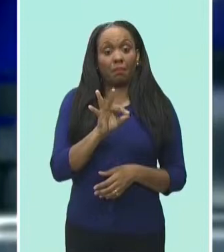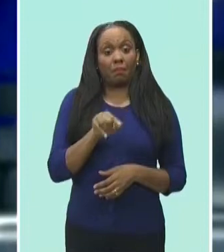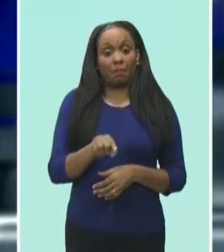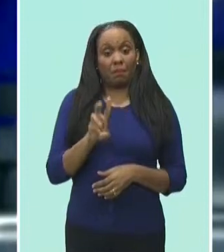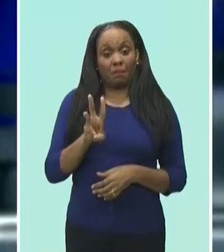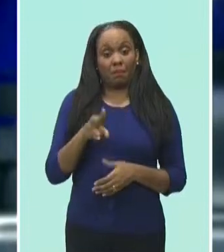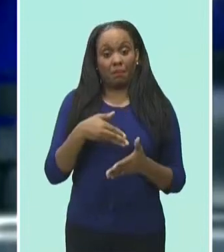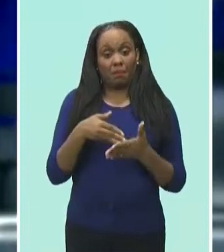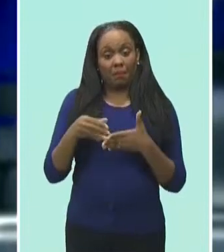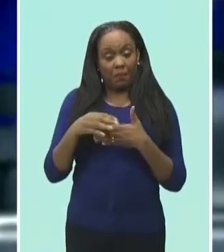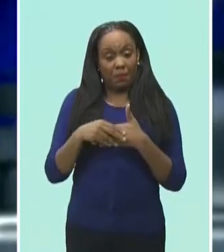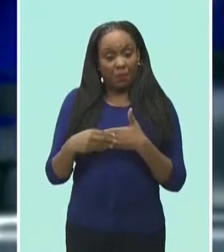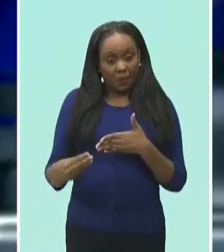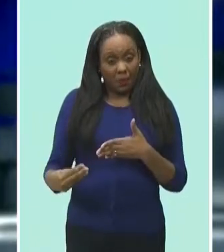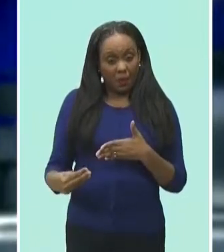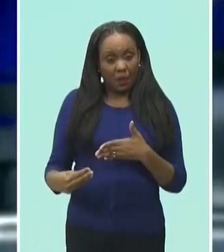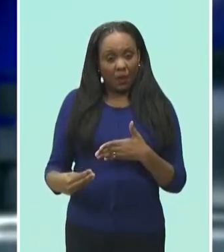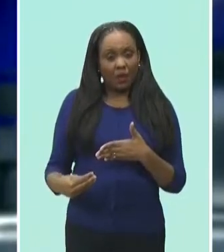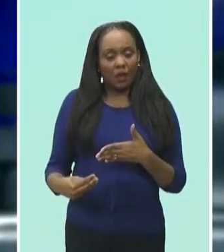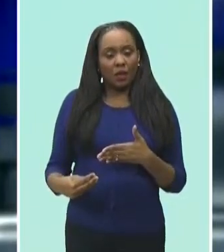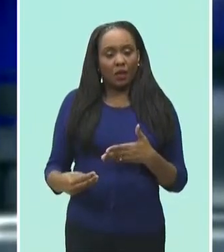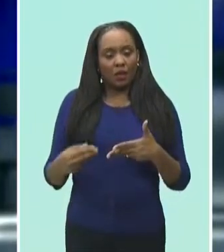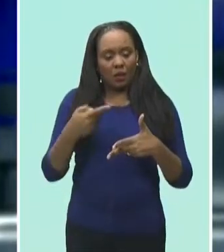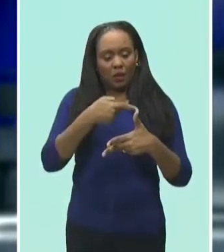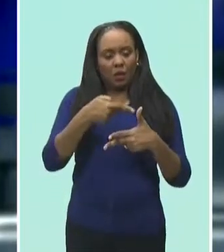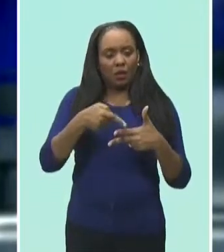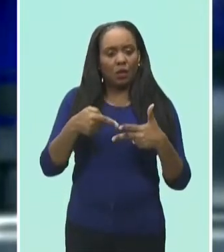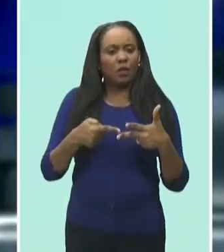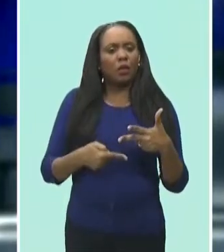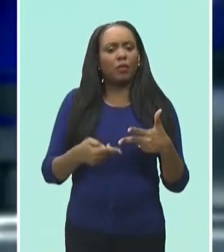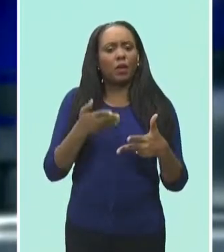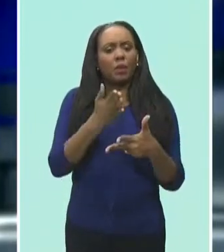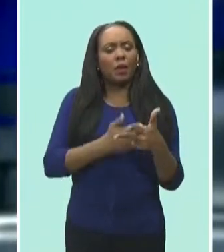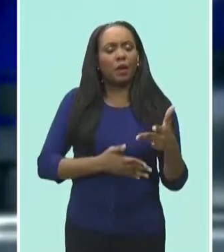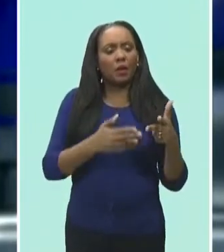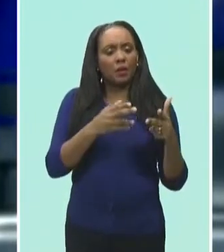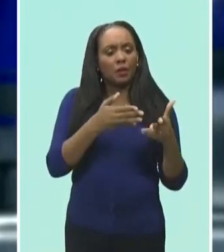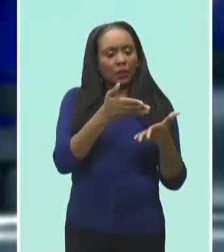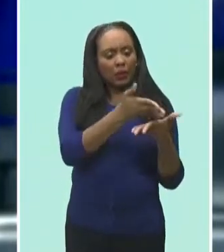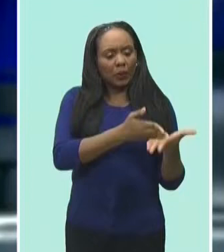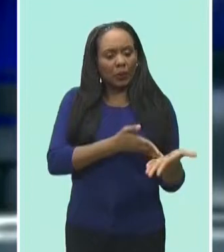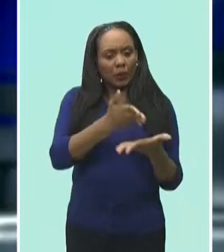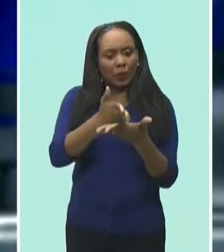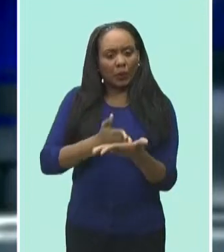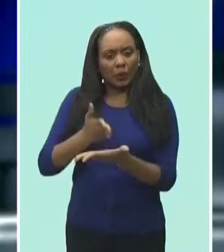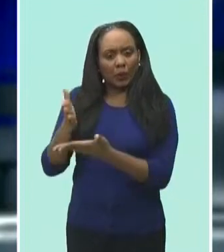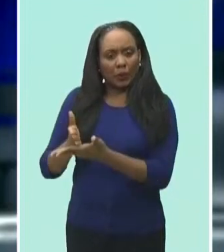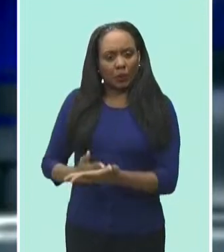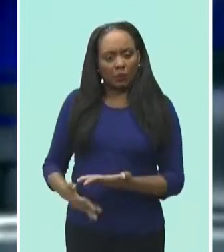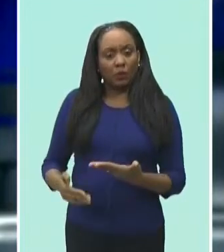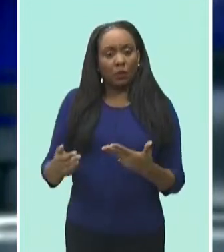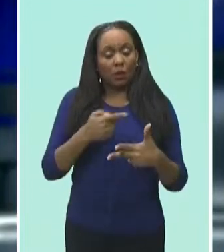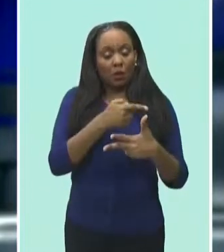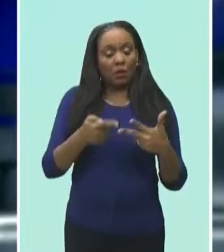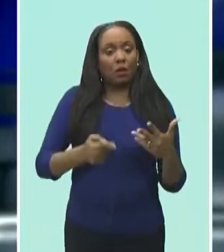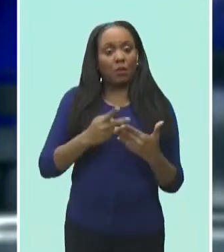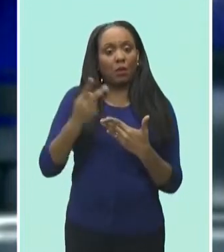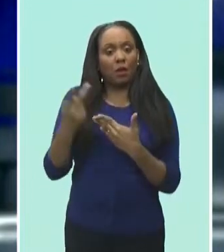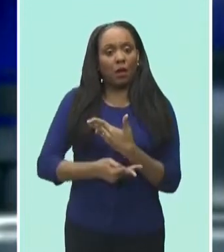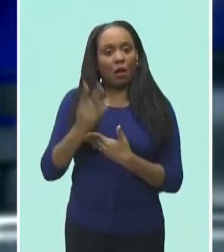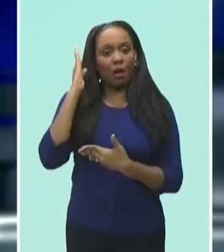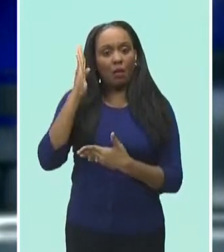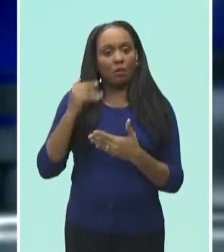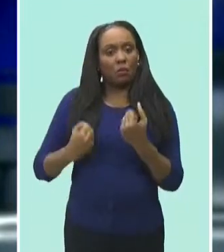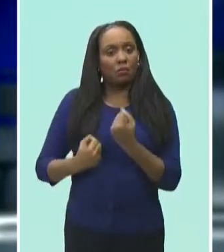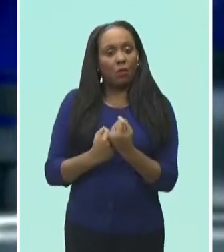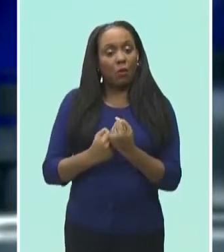$49.6 million that was mentioned at the top of the story is broken down into 3 regional programs that will support Caribbean countries